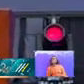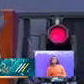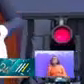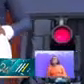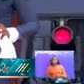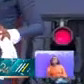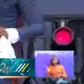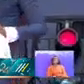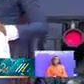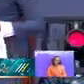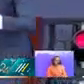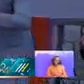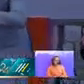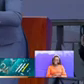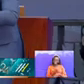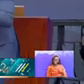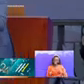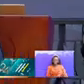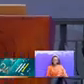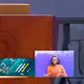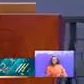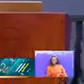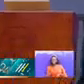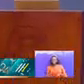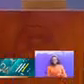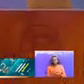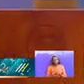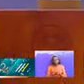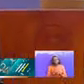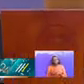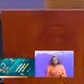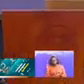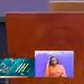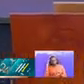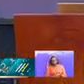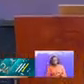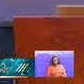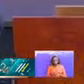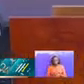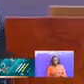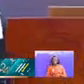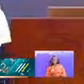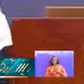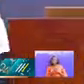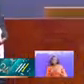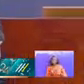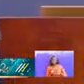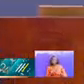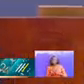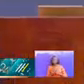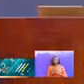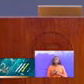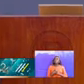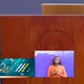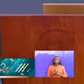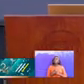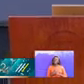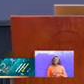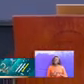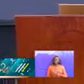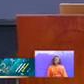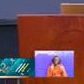your head it is called doctrines oh whatever Pastor poo